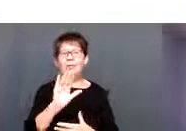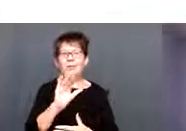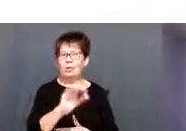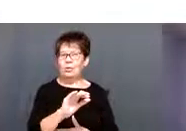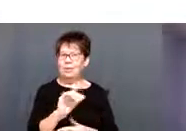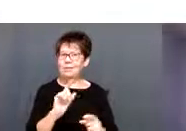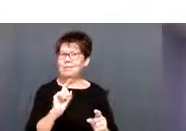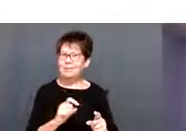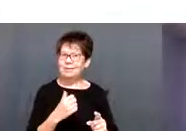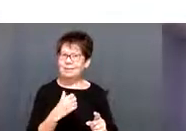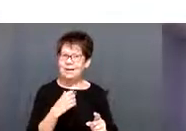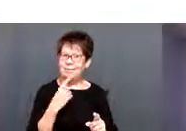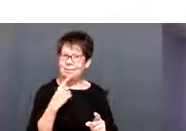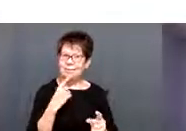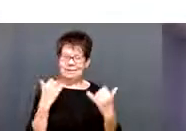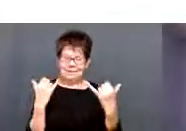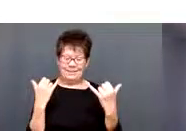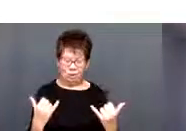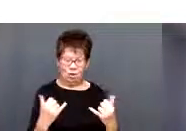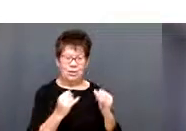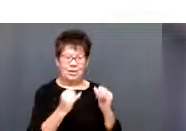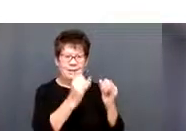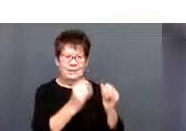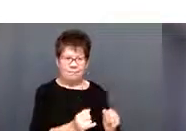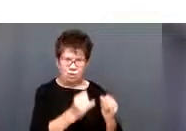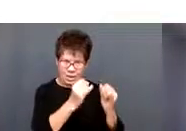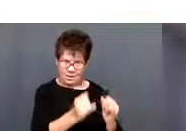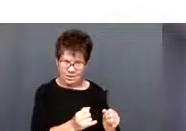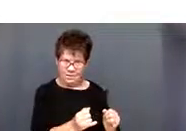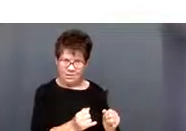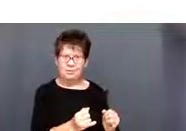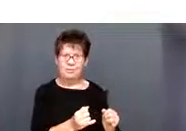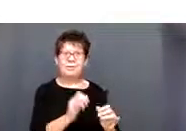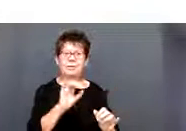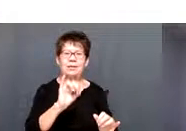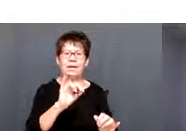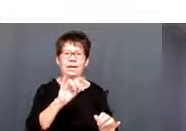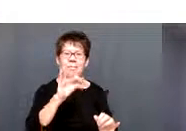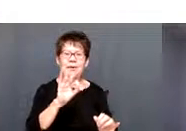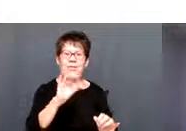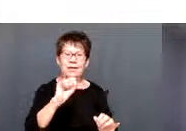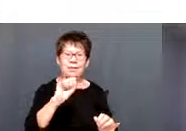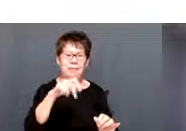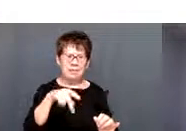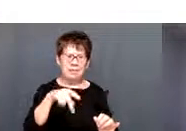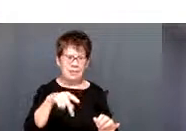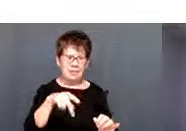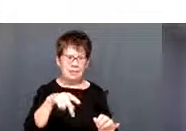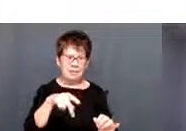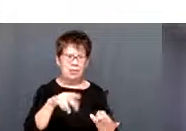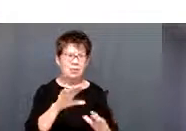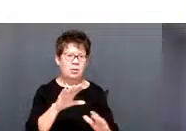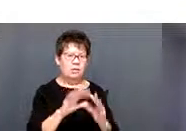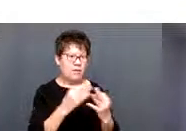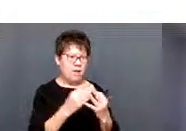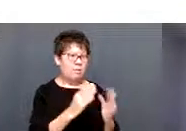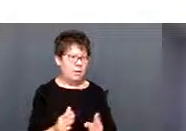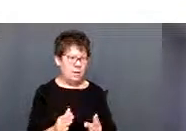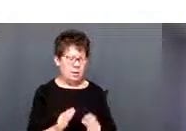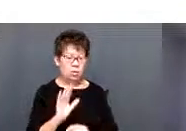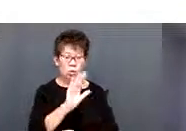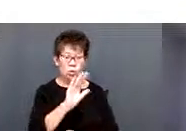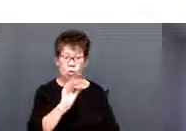have a current individualized family service plan called an IFSP through TEIS. So your child has to